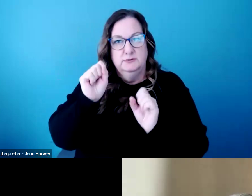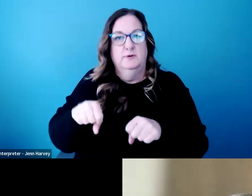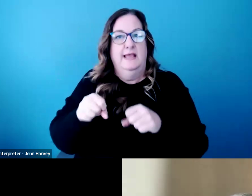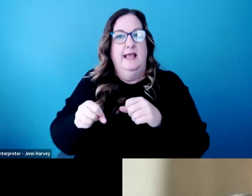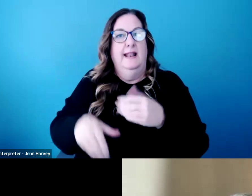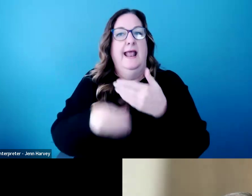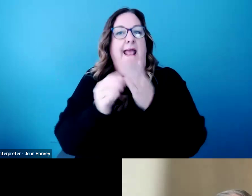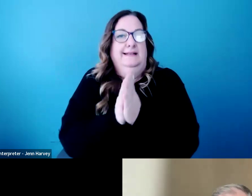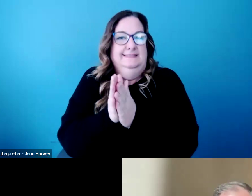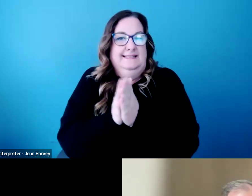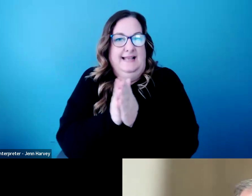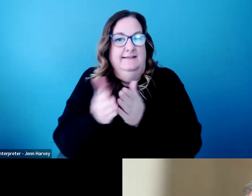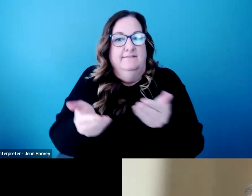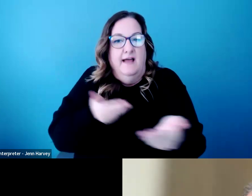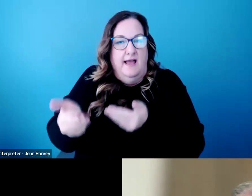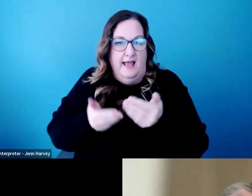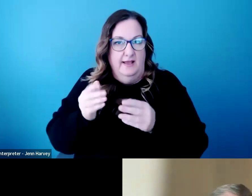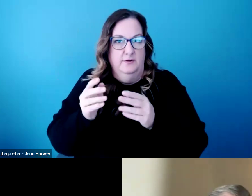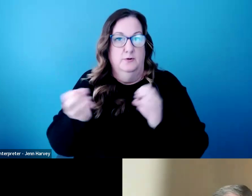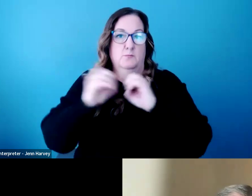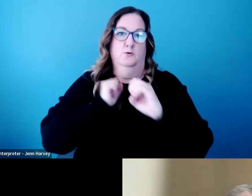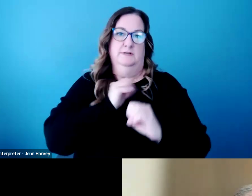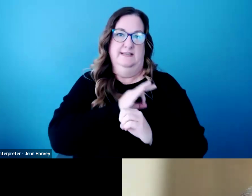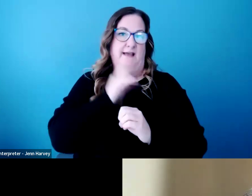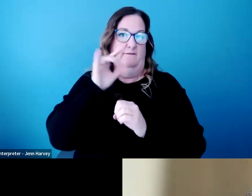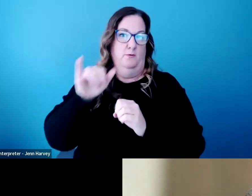to be able to hire some other staff.